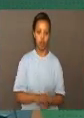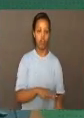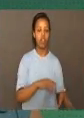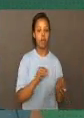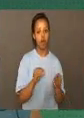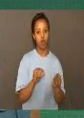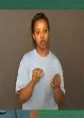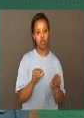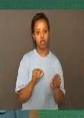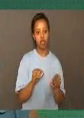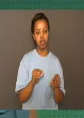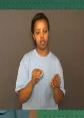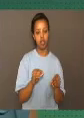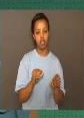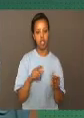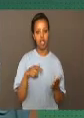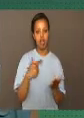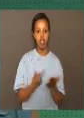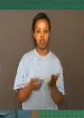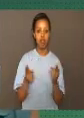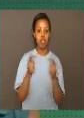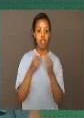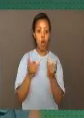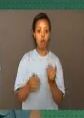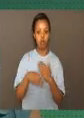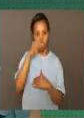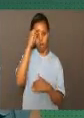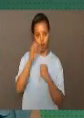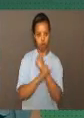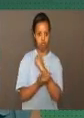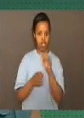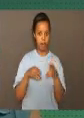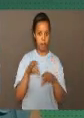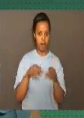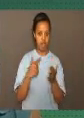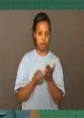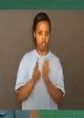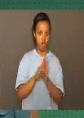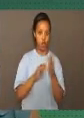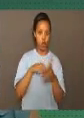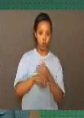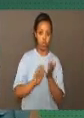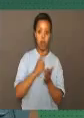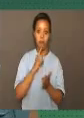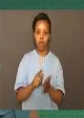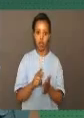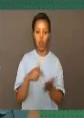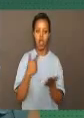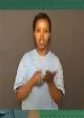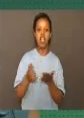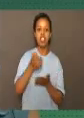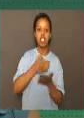Students, based on what we have learned in this lesson, how are these